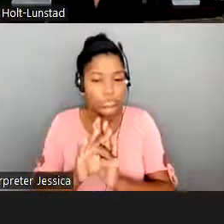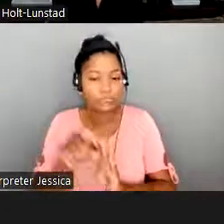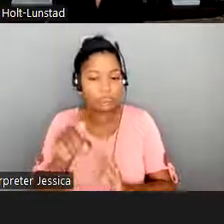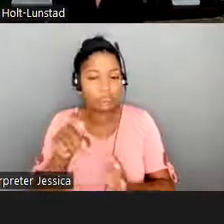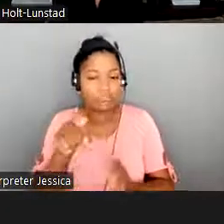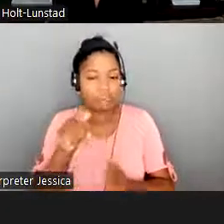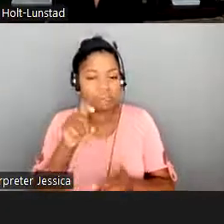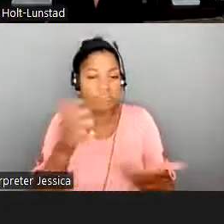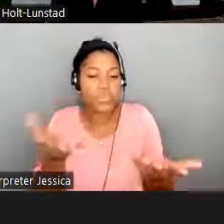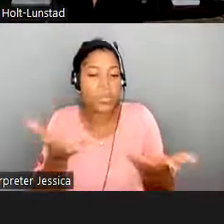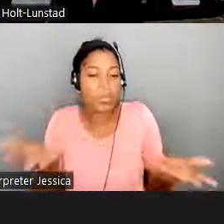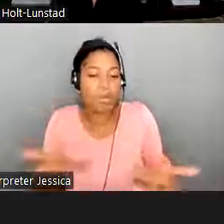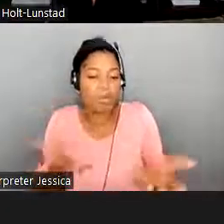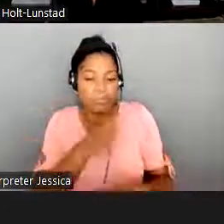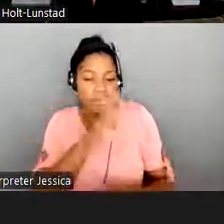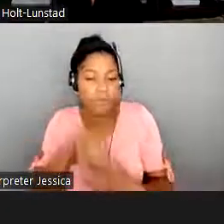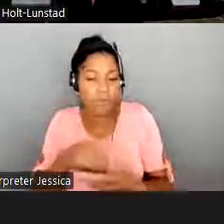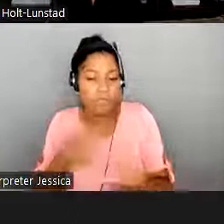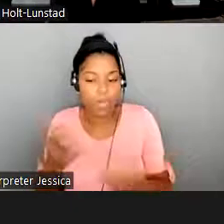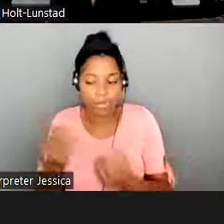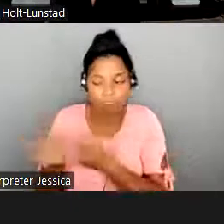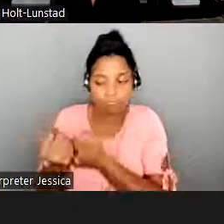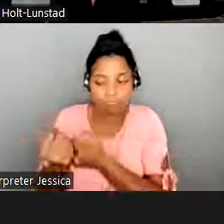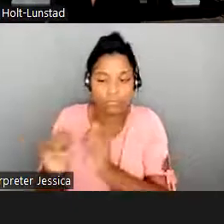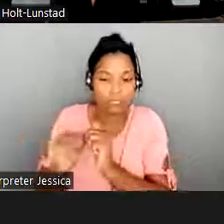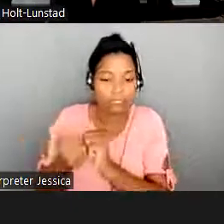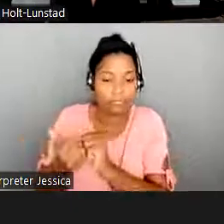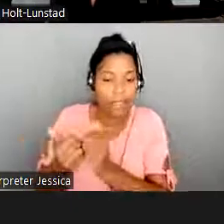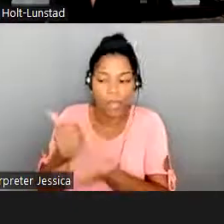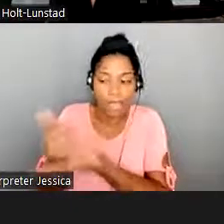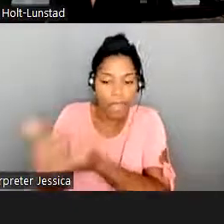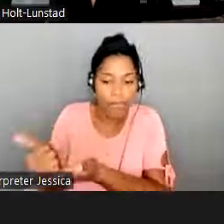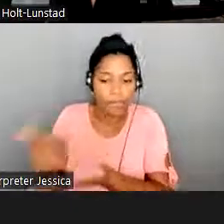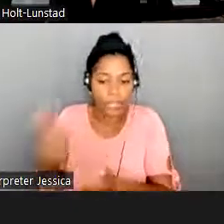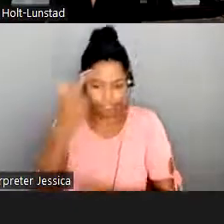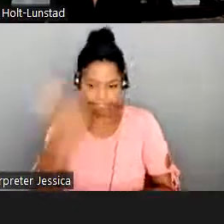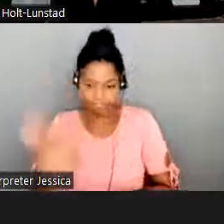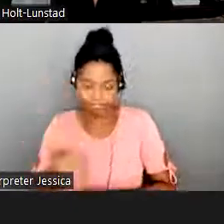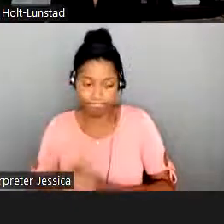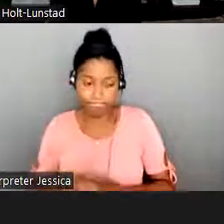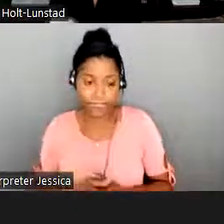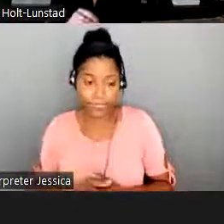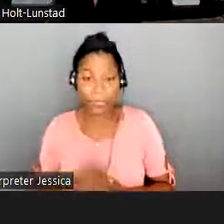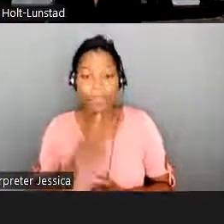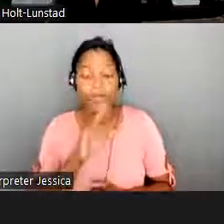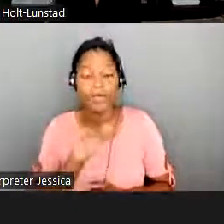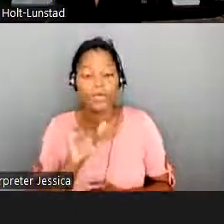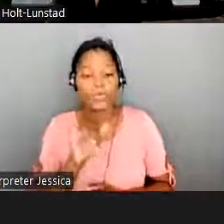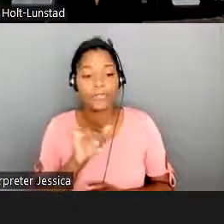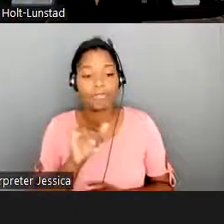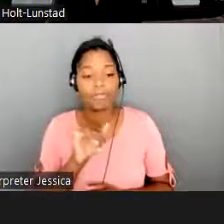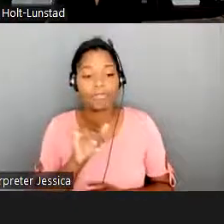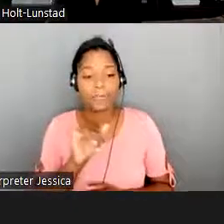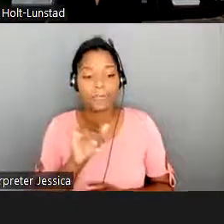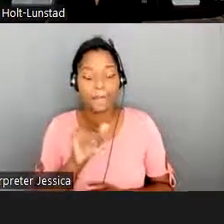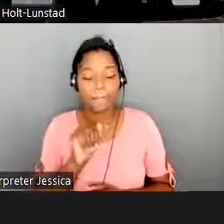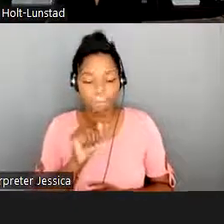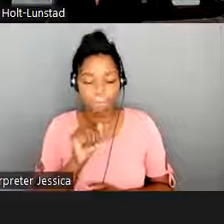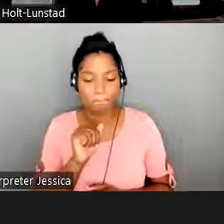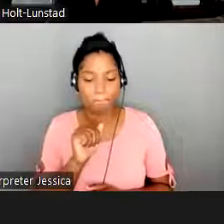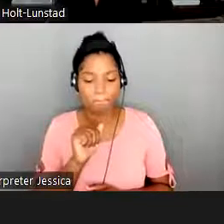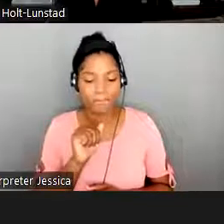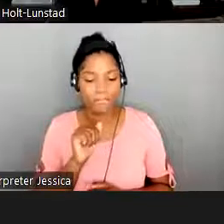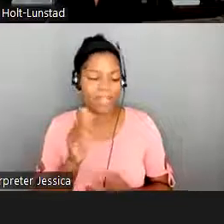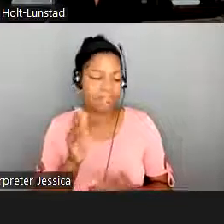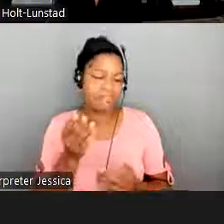of those they wanted to do, and simply do one of these small